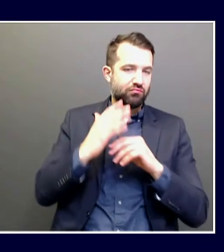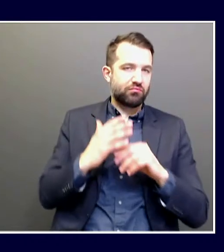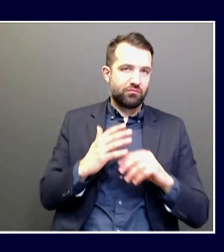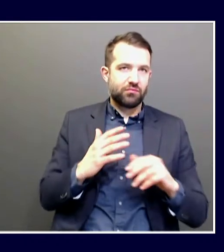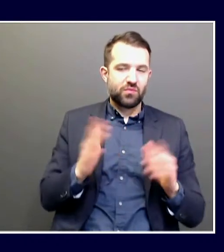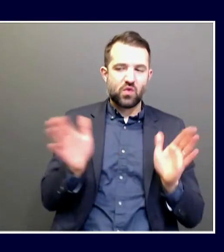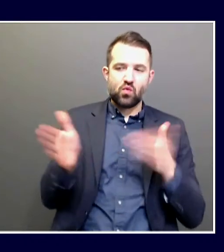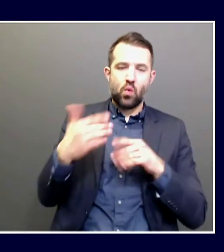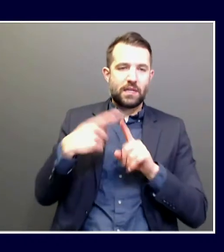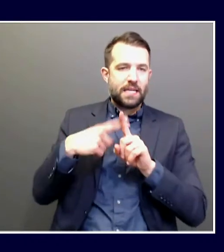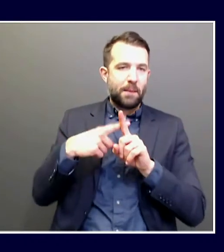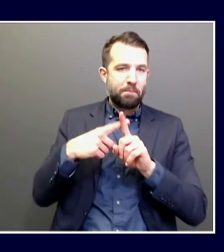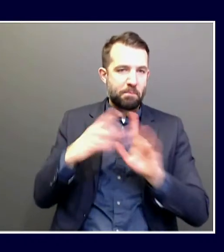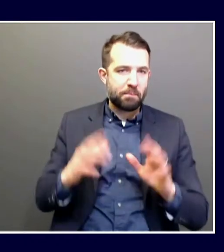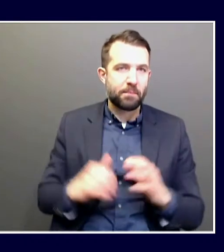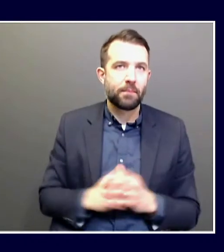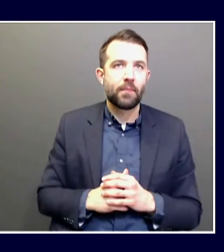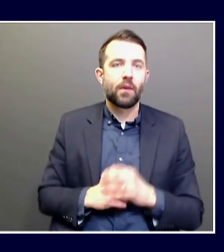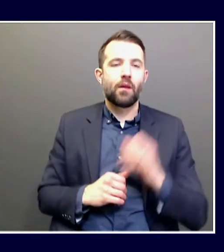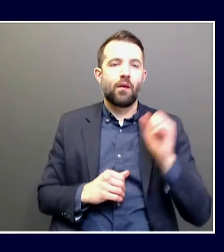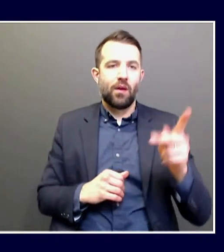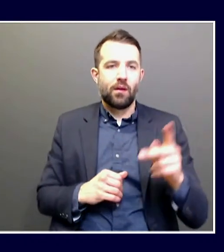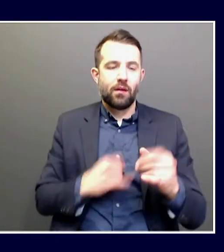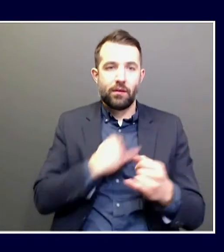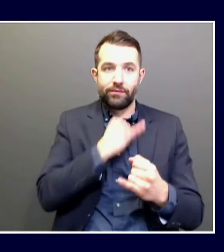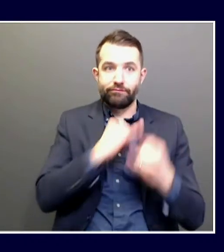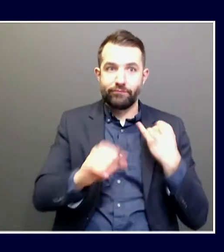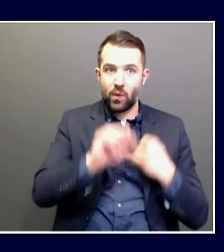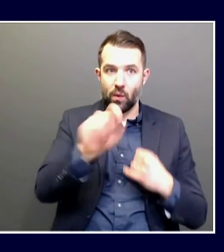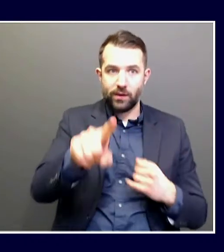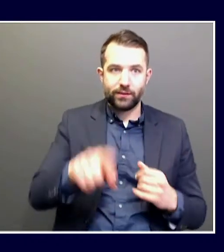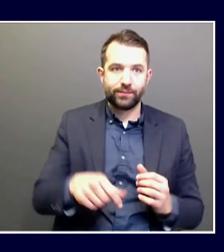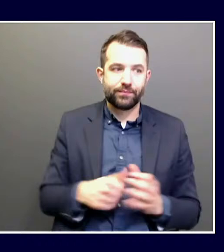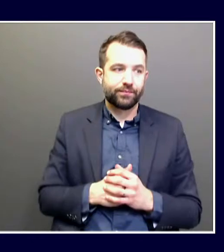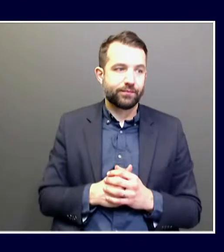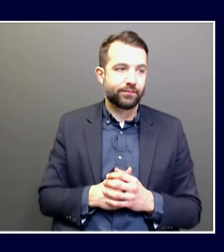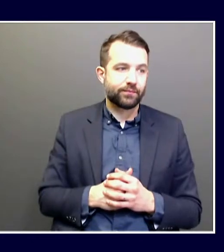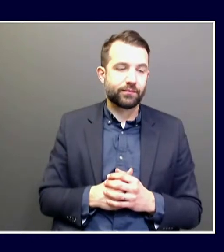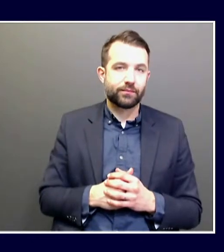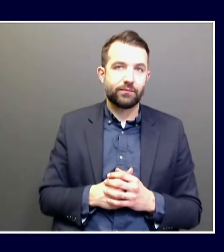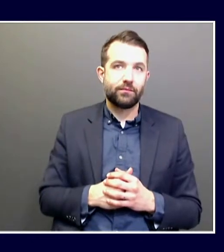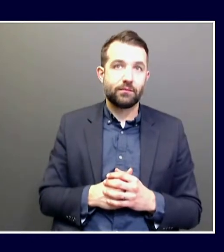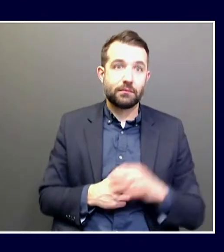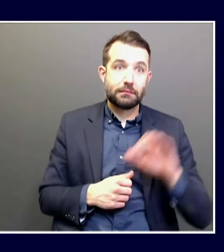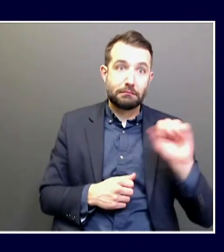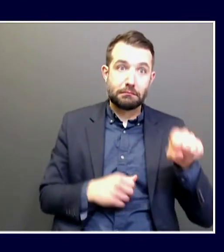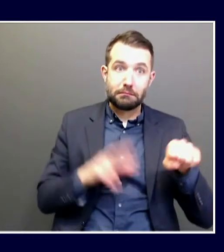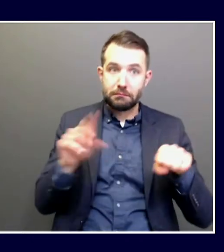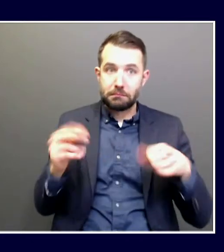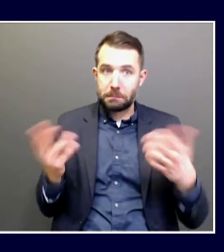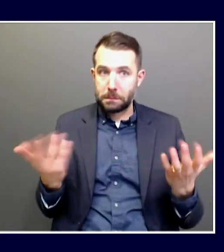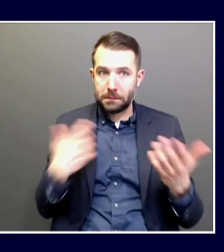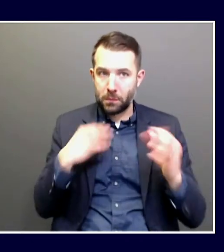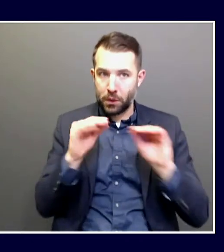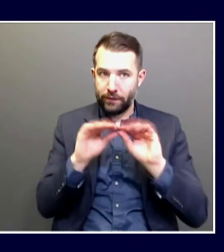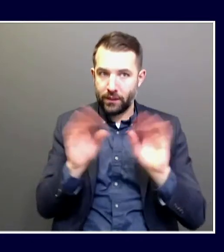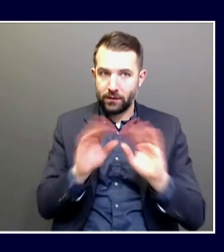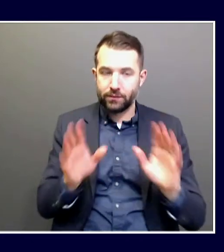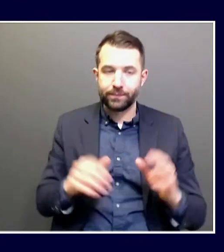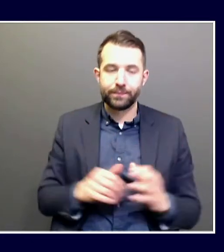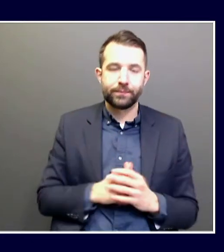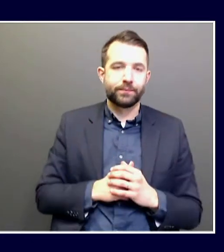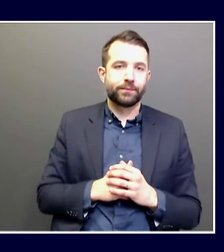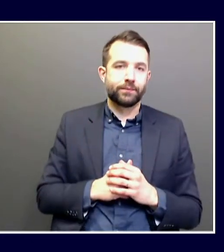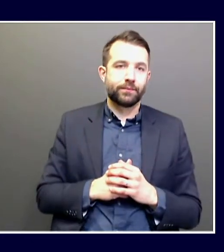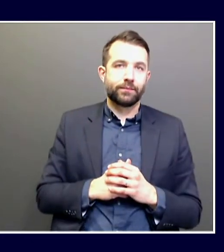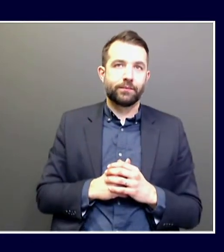active. Okay. And the final one, I think, is just sort of a yes or no question. Just to be clear, it's inaccurate to be